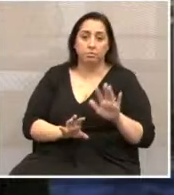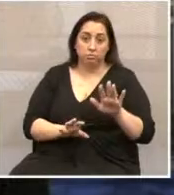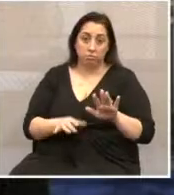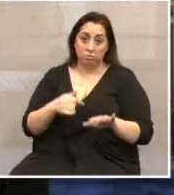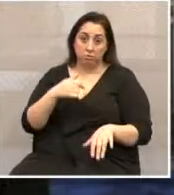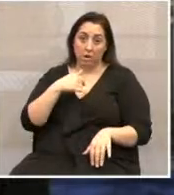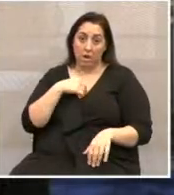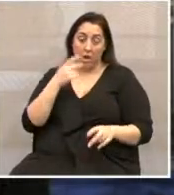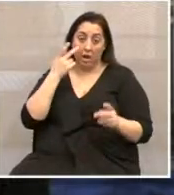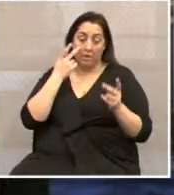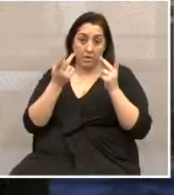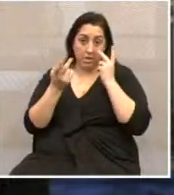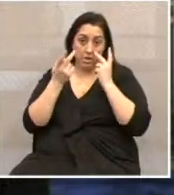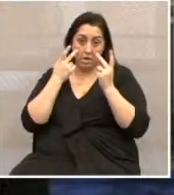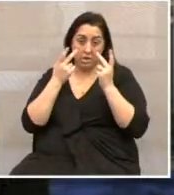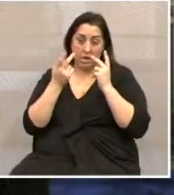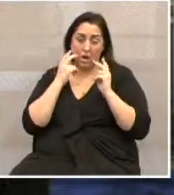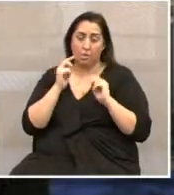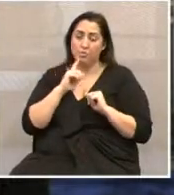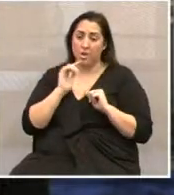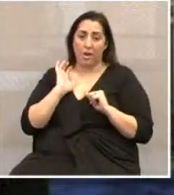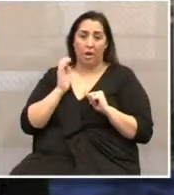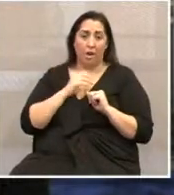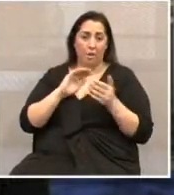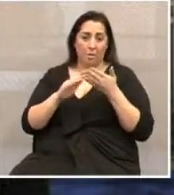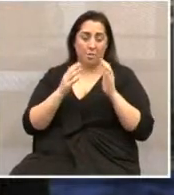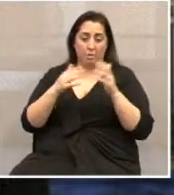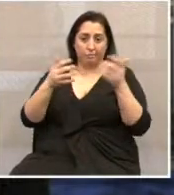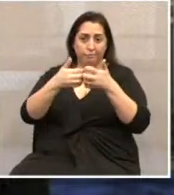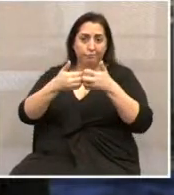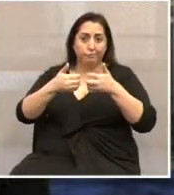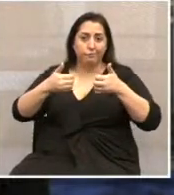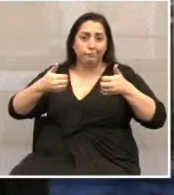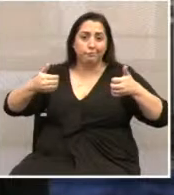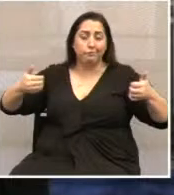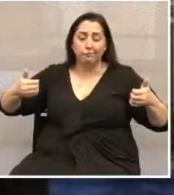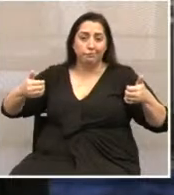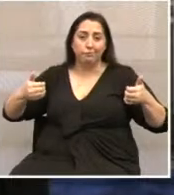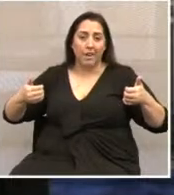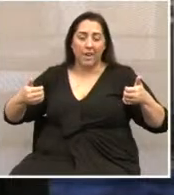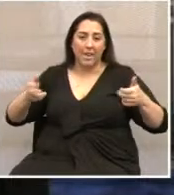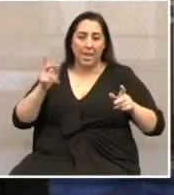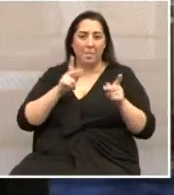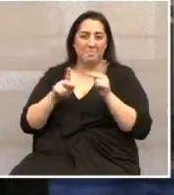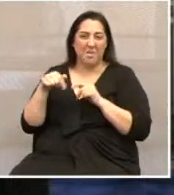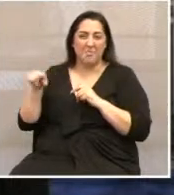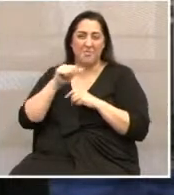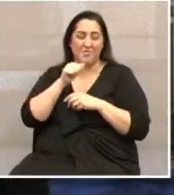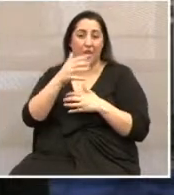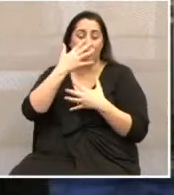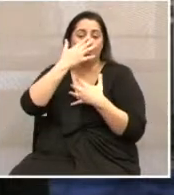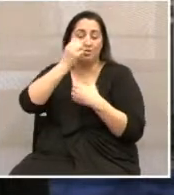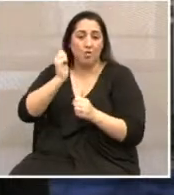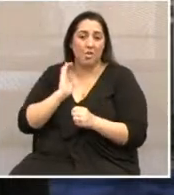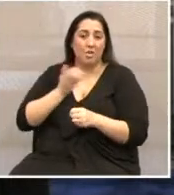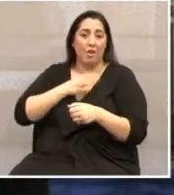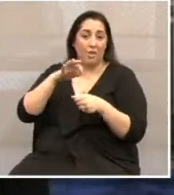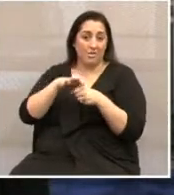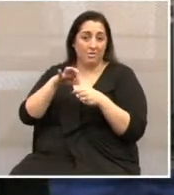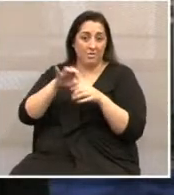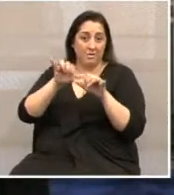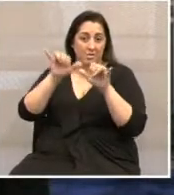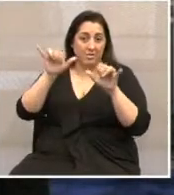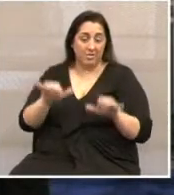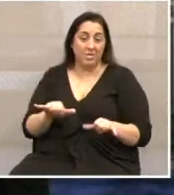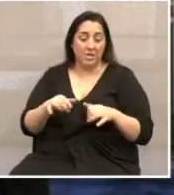a visible division in our community, a rise in mistrust in our election system. And I can tell